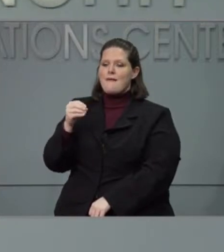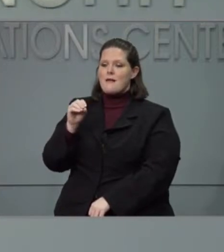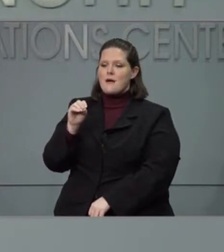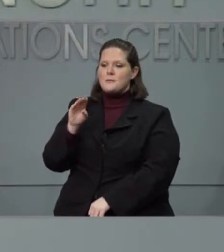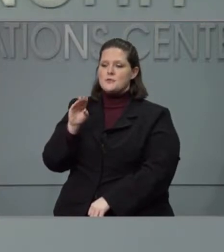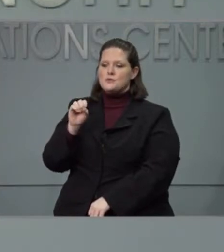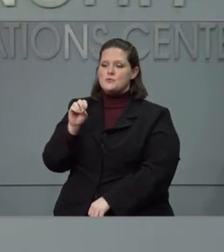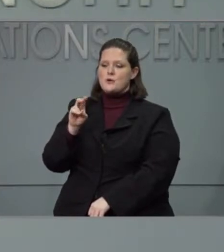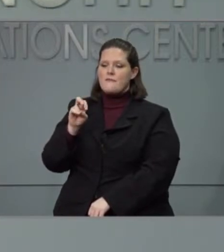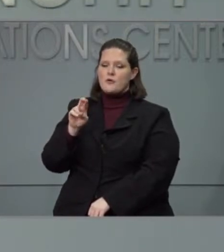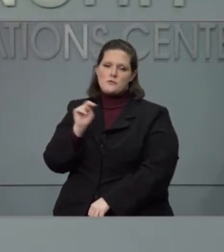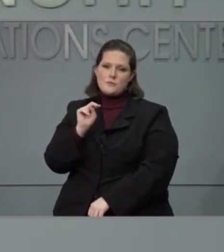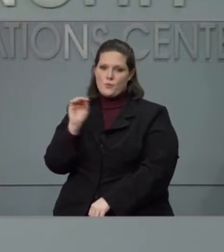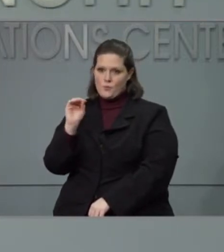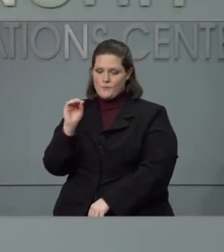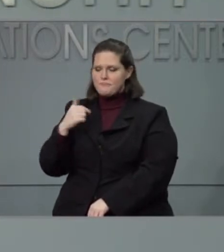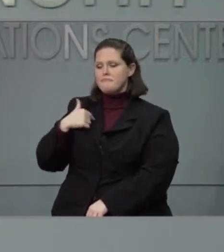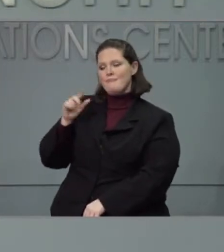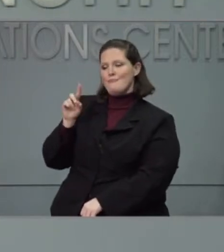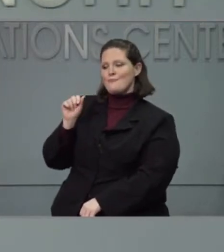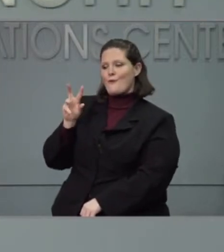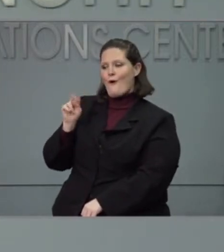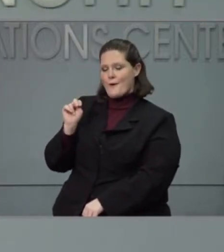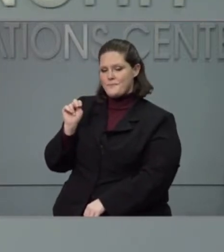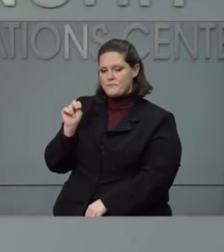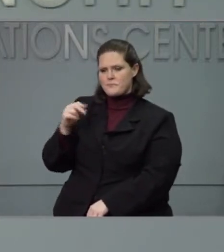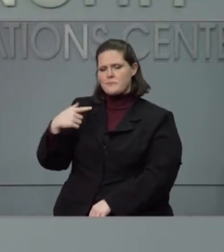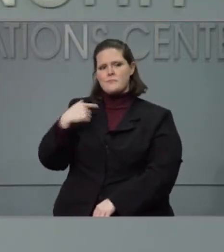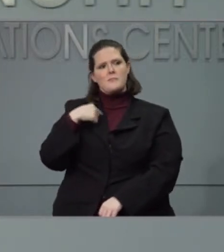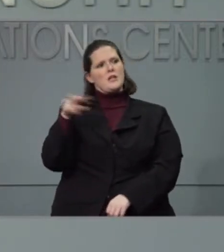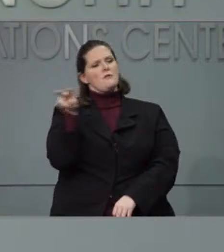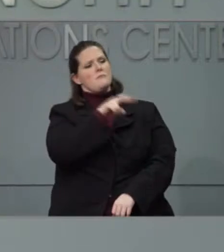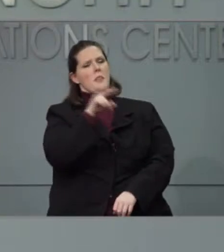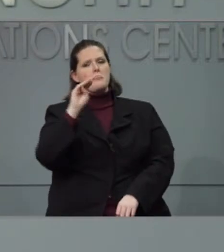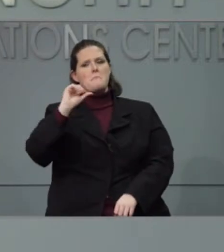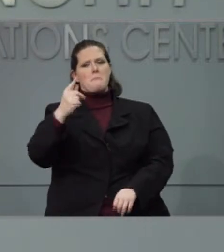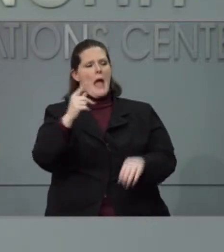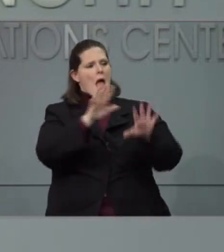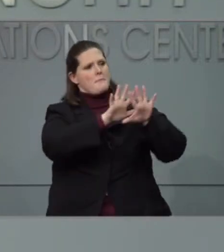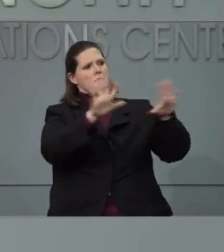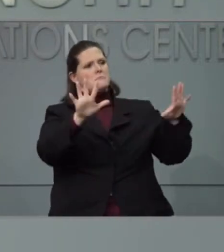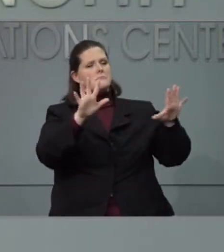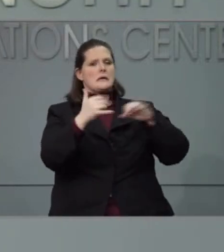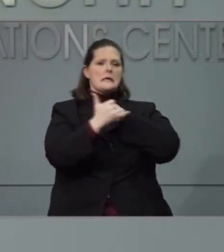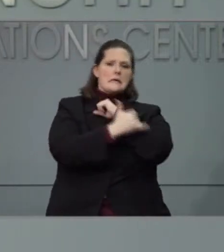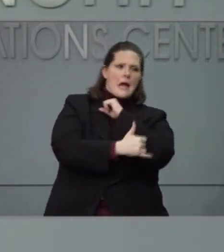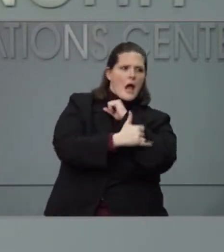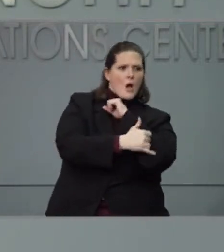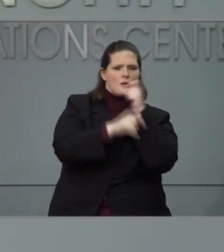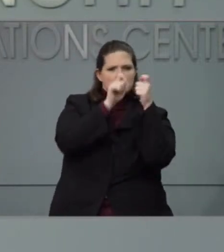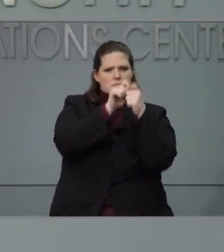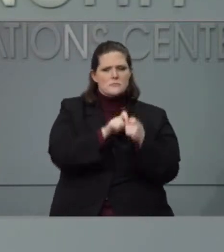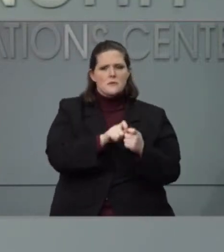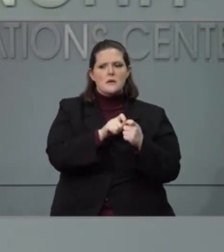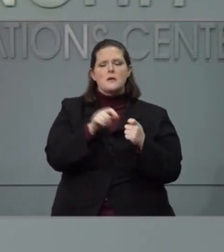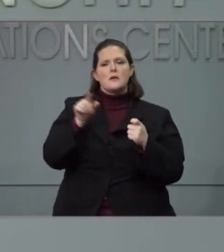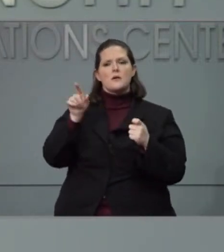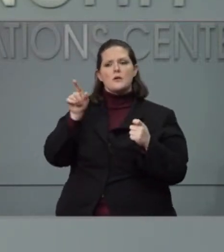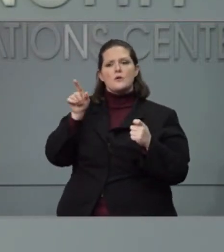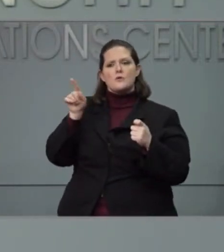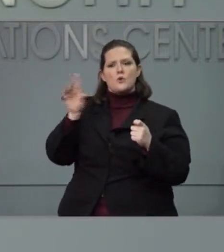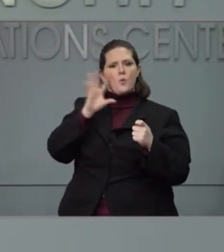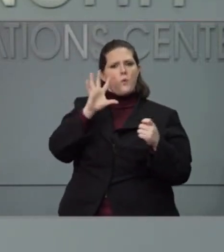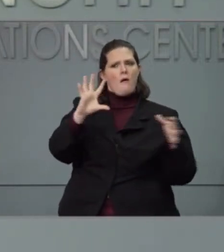Hi, Dawn Vaughn in the News and Observer. Looking quickly at the map and it being by county, are you going to leave this up to county